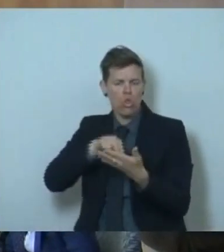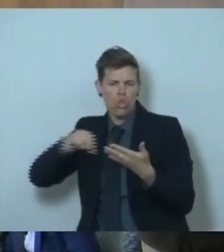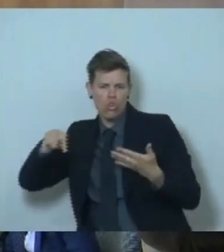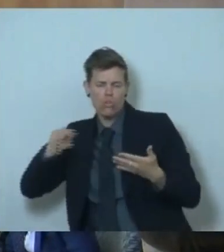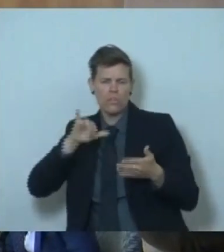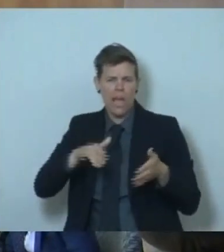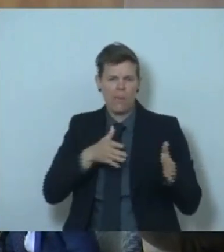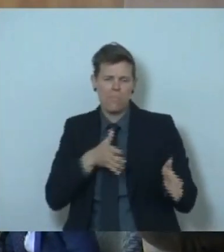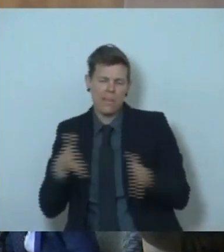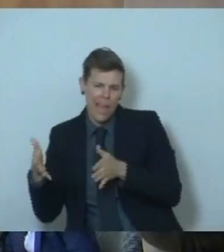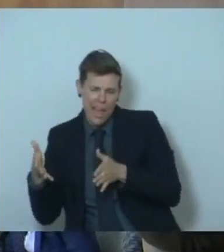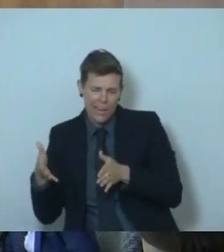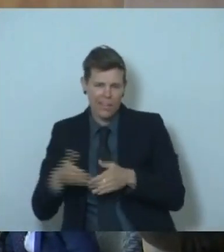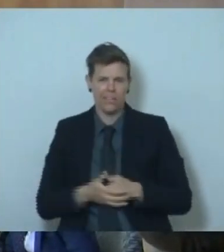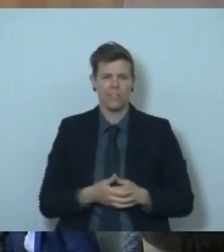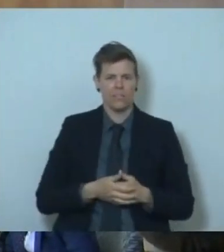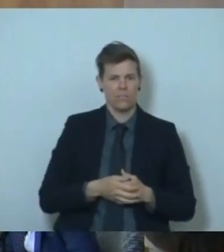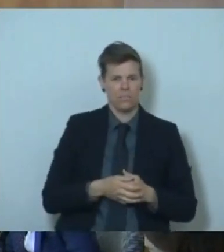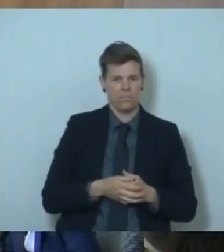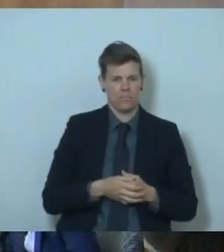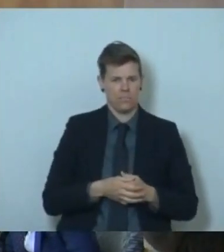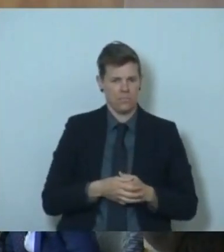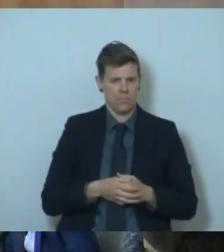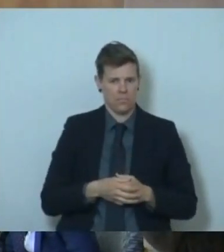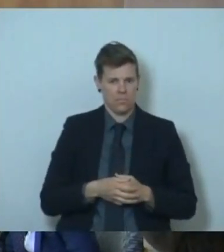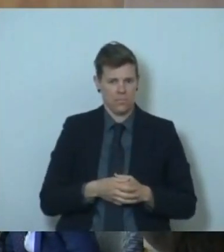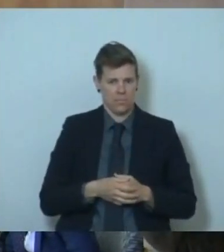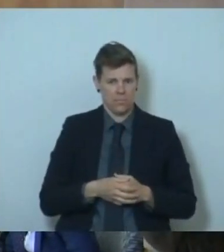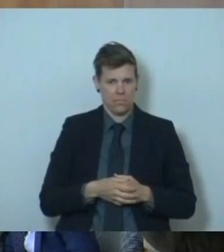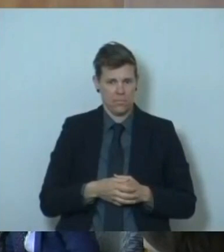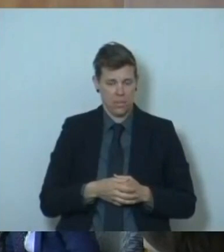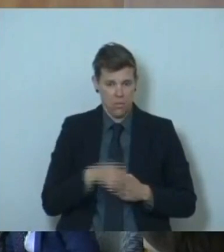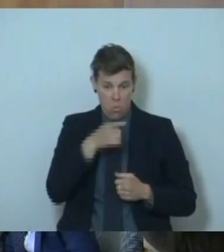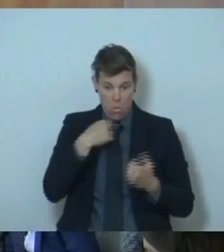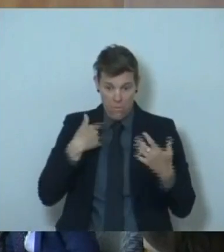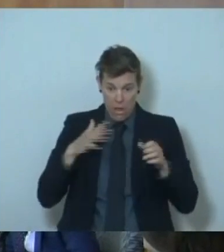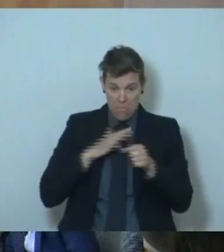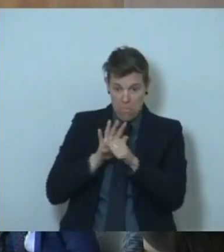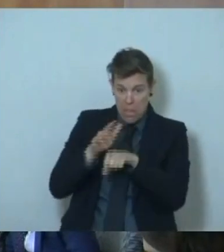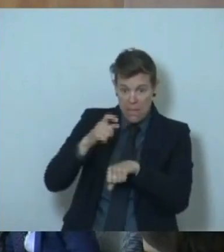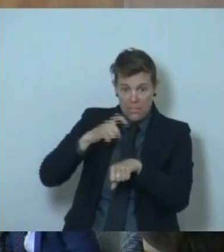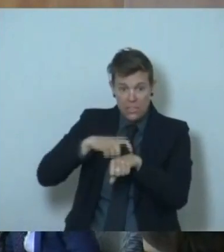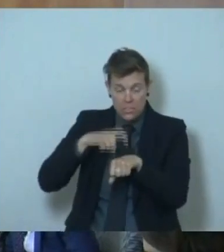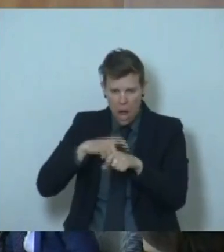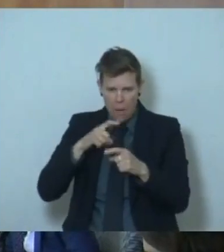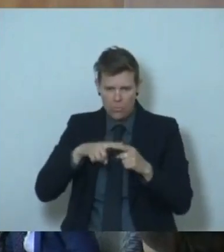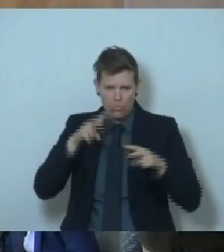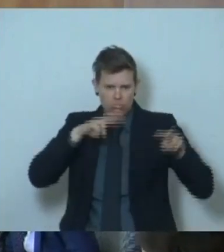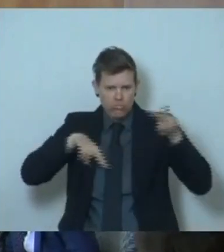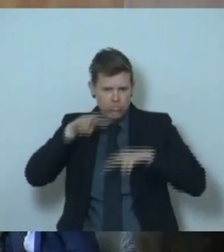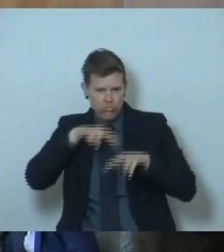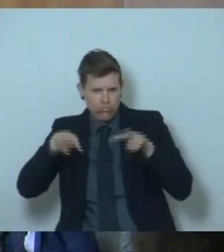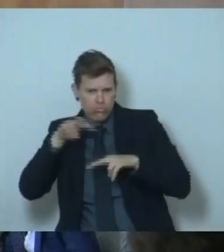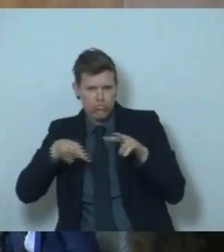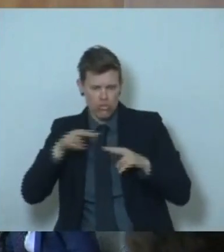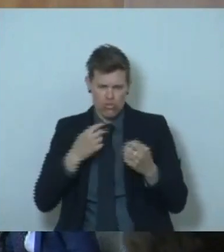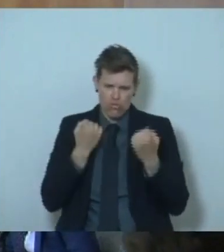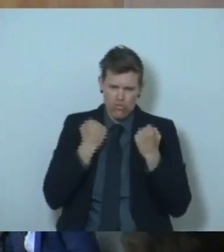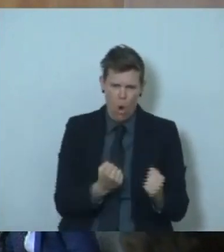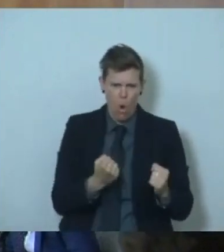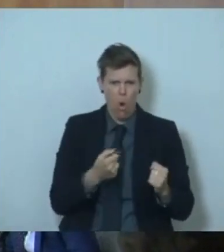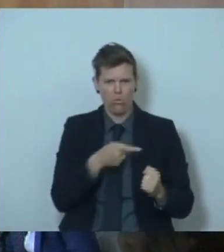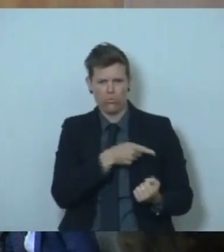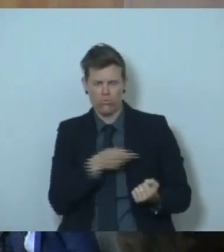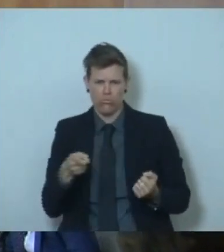did we have enough preparation with this kind of plan? And is there an area, do you think, that we're going to work towards